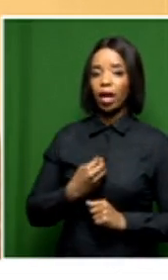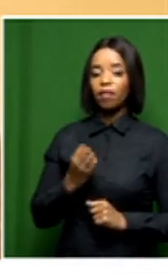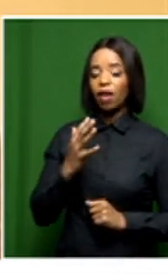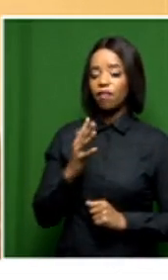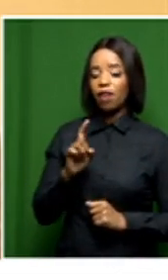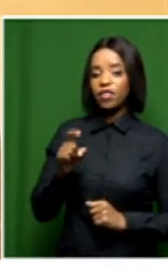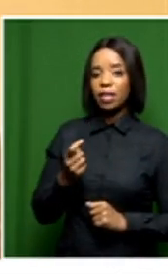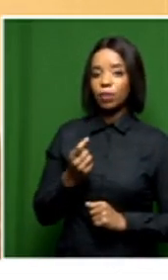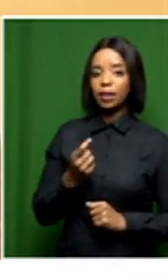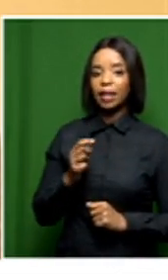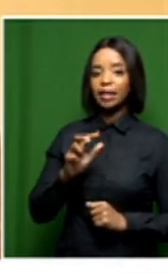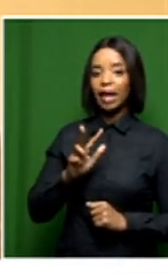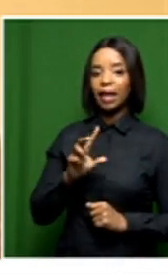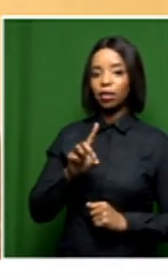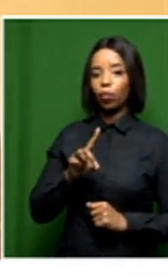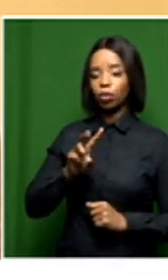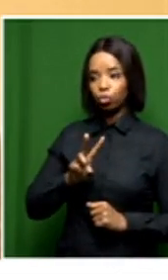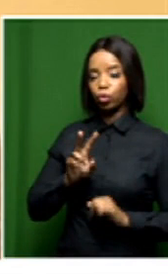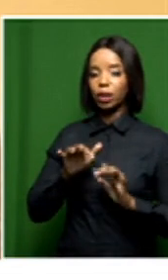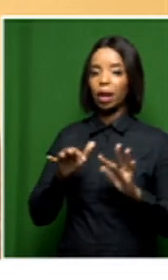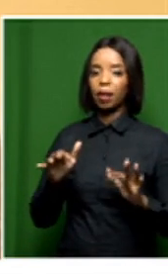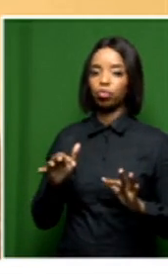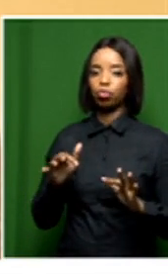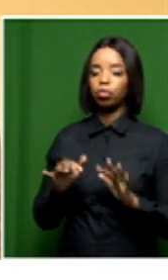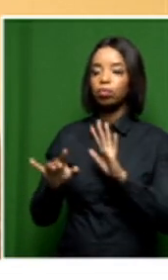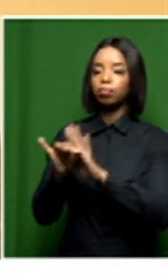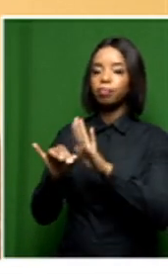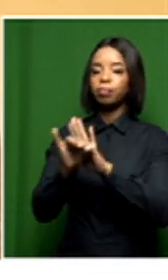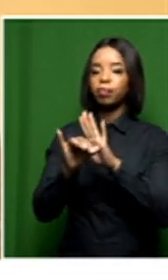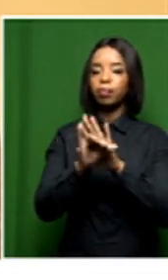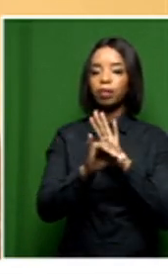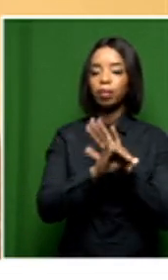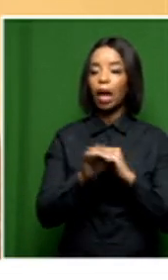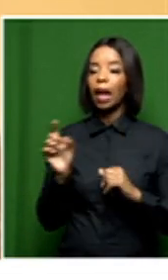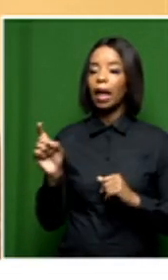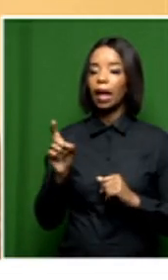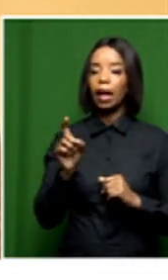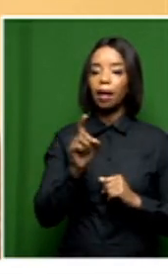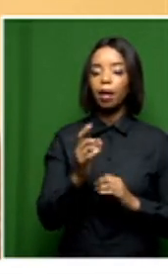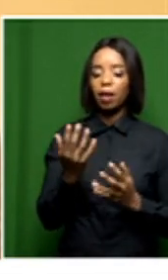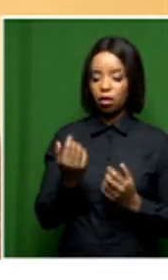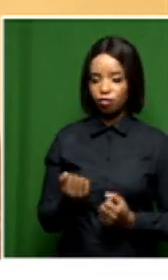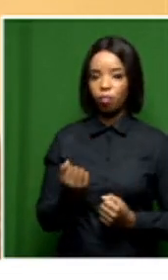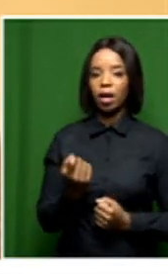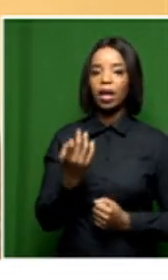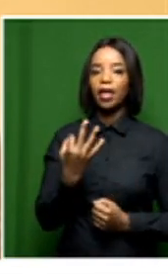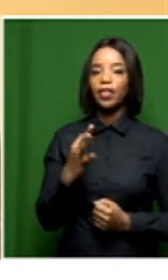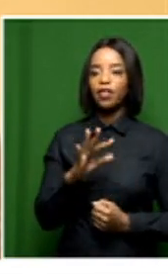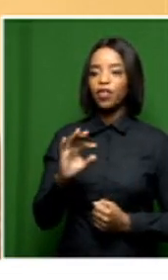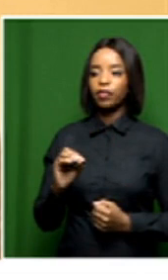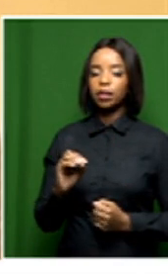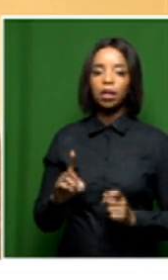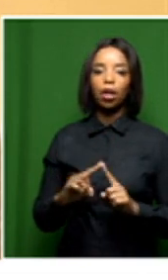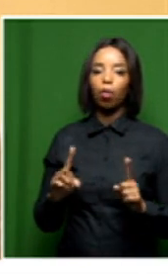5,812 beneficiaries, of which we have basically identified as people who have been in the system getting the